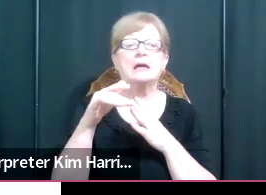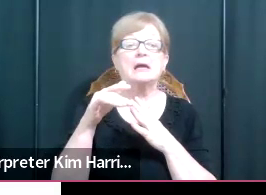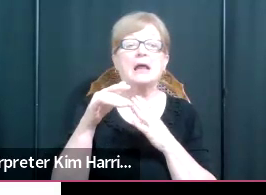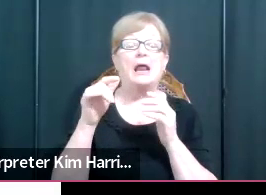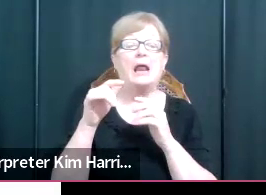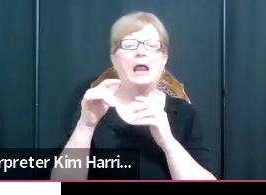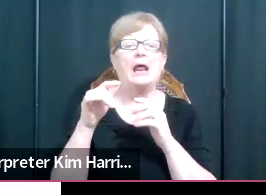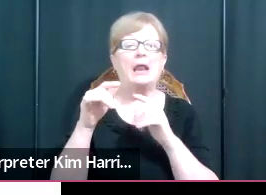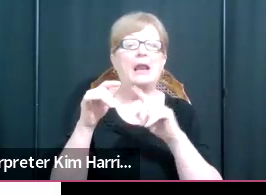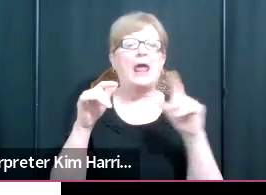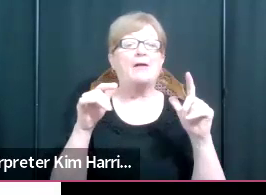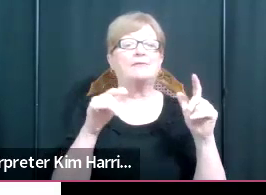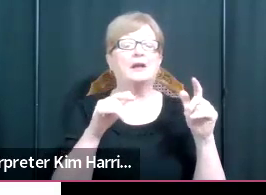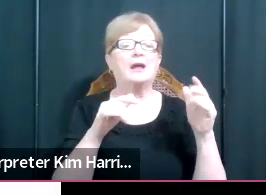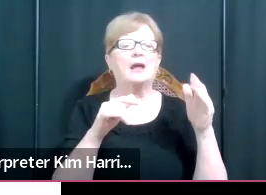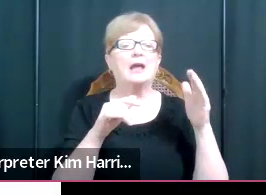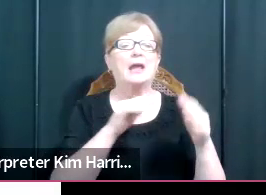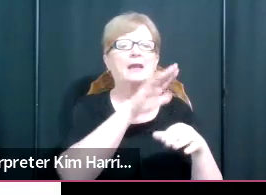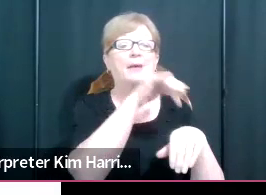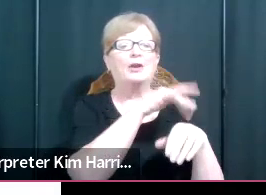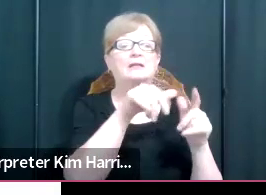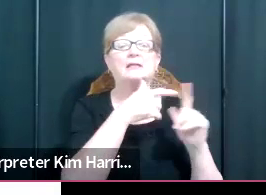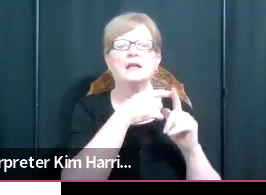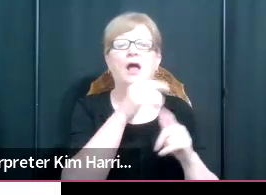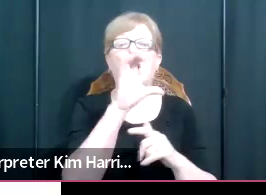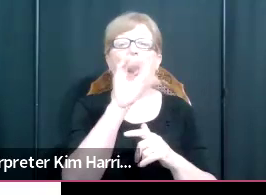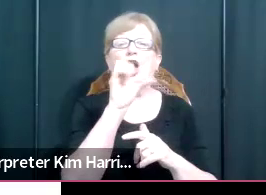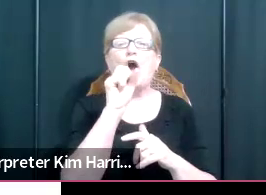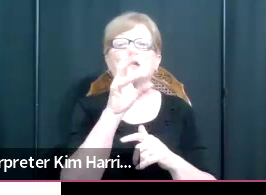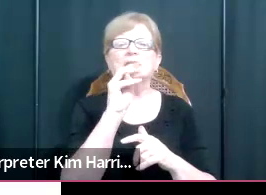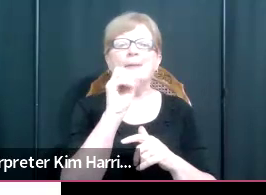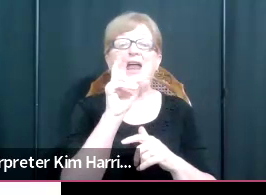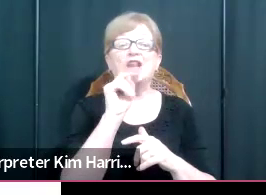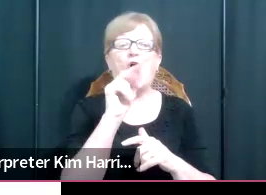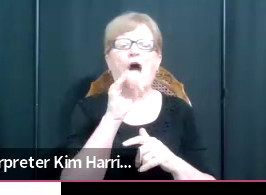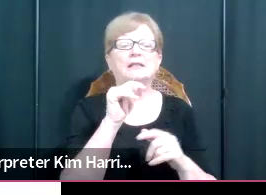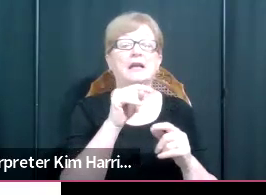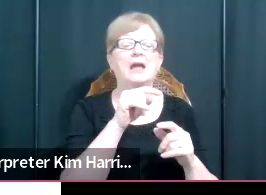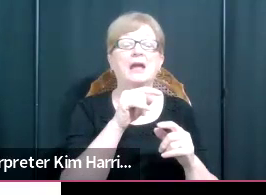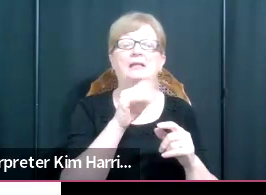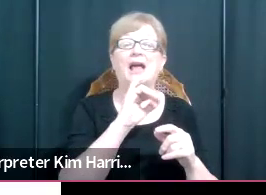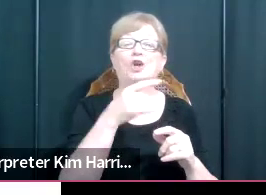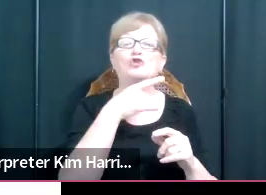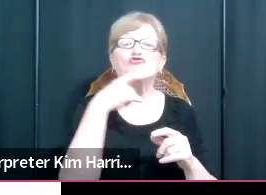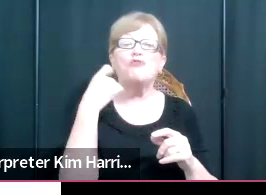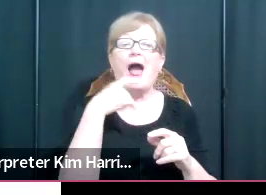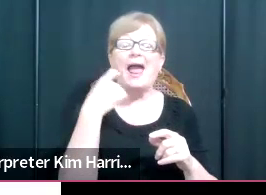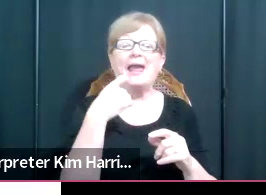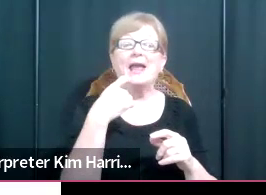side of the page in the middle, which is the cosmonaut. It's a like dry erase marker